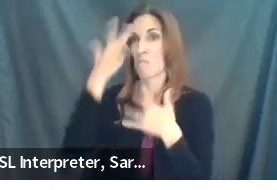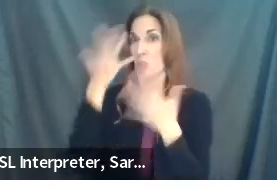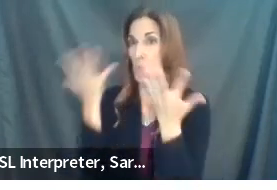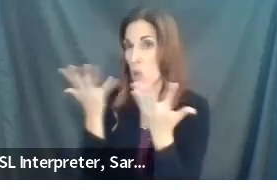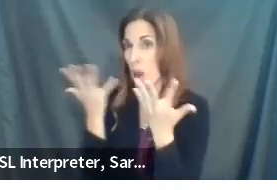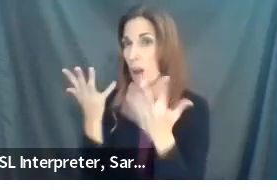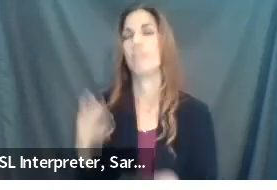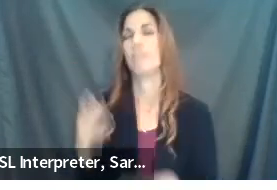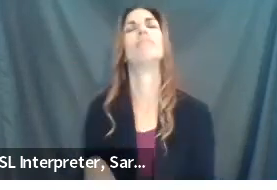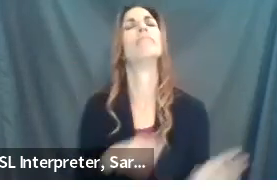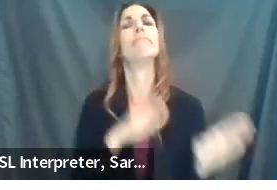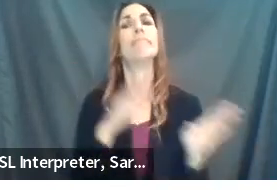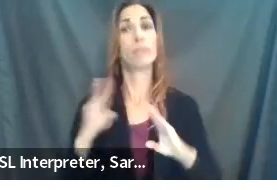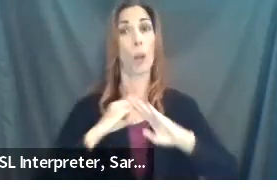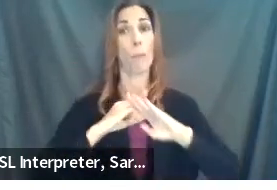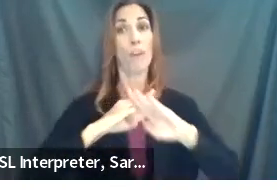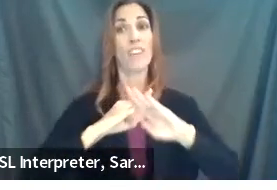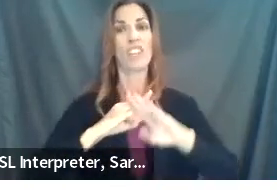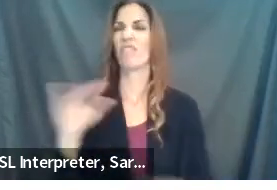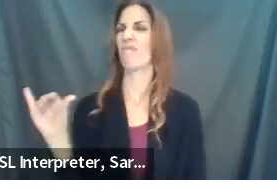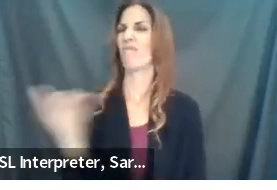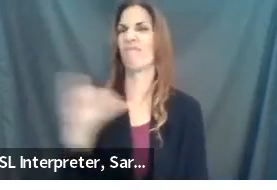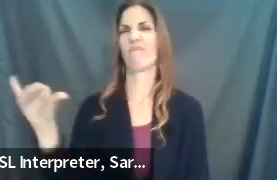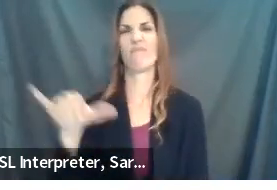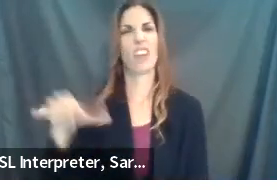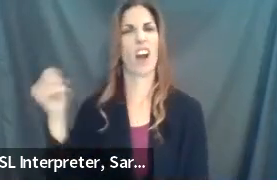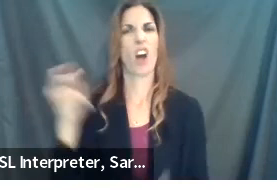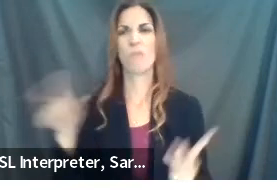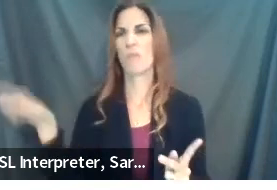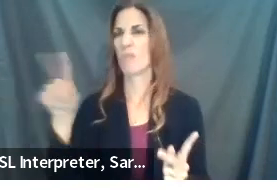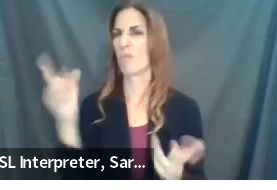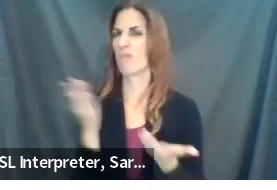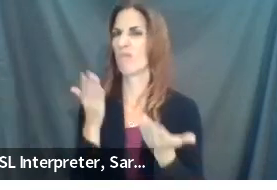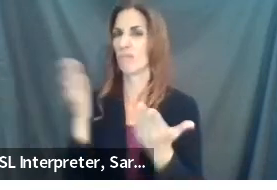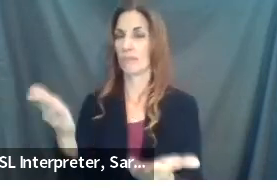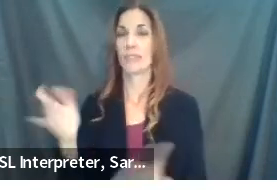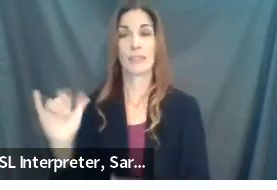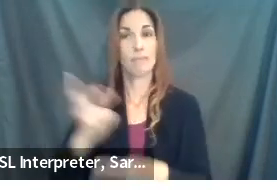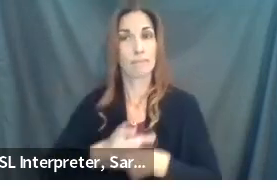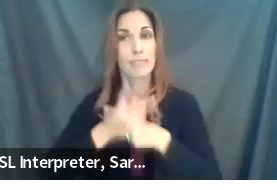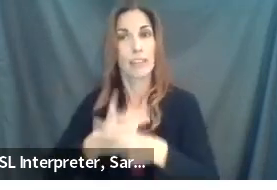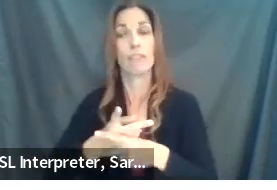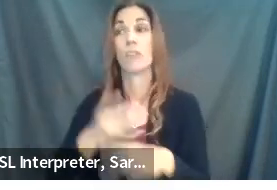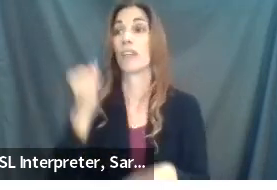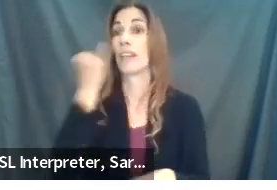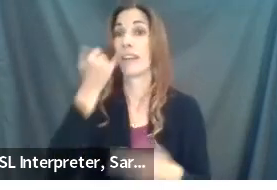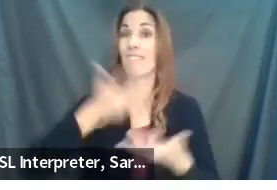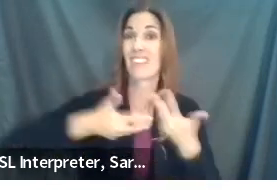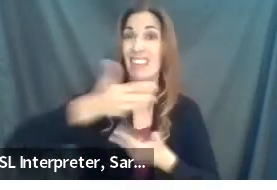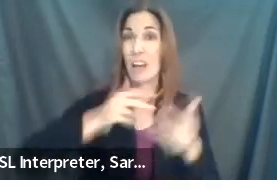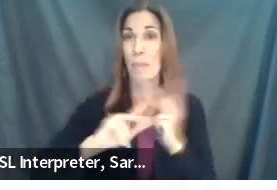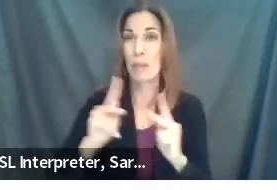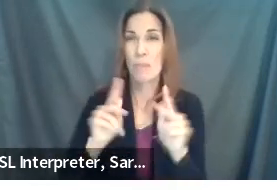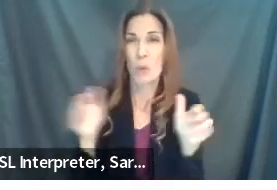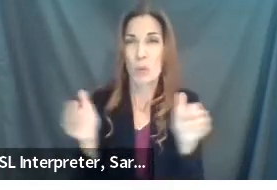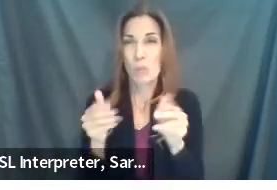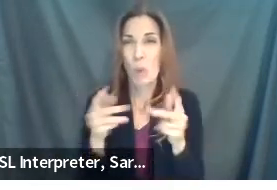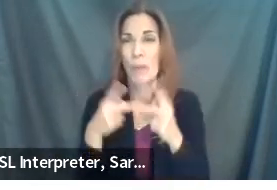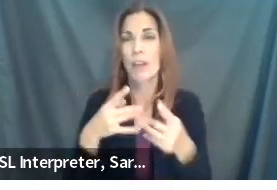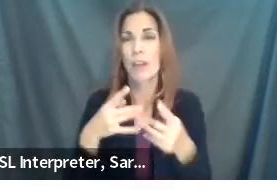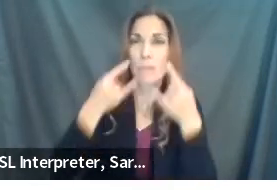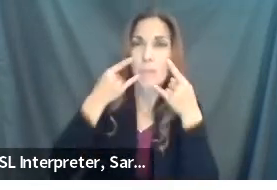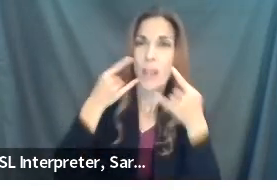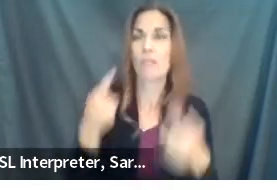would follow the same guidelines as everyone else, just more carefully, mask in crowded spaces, cover your cough, wash your